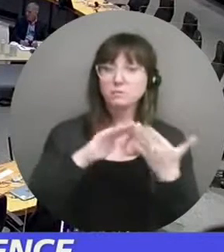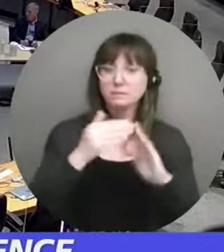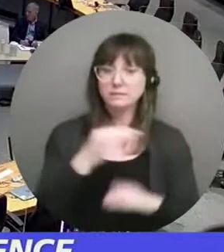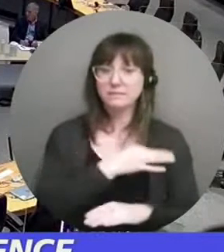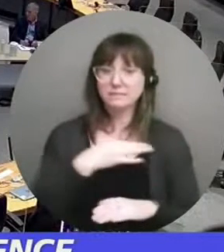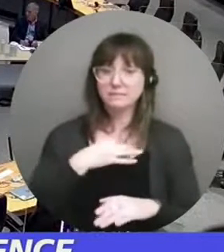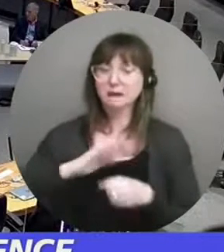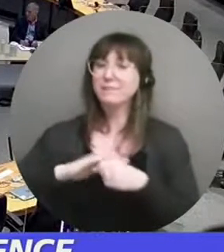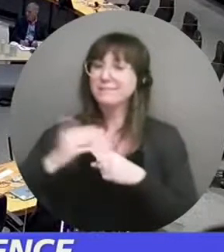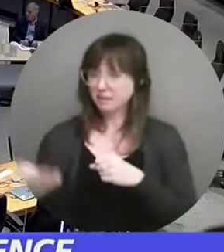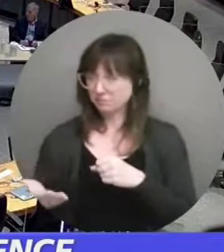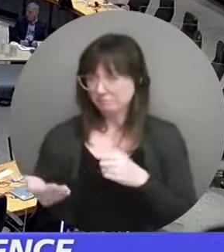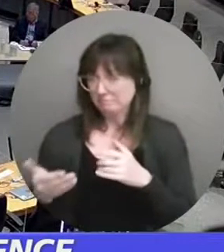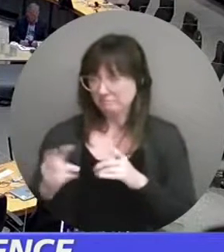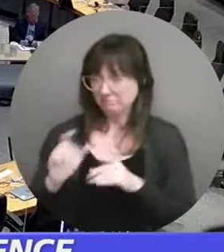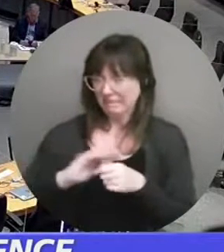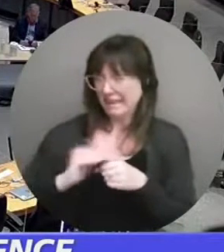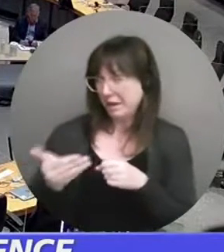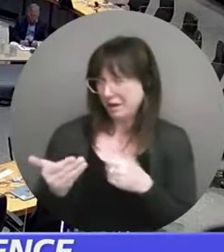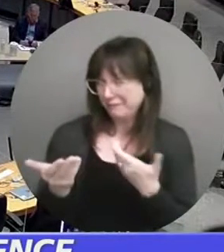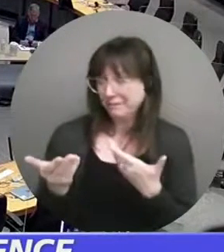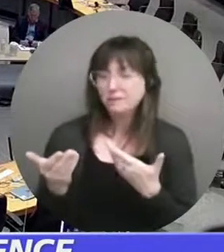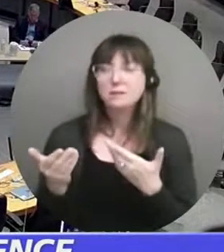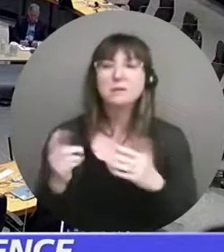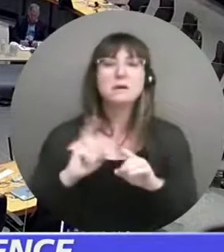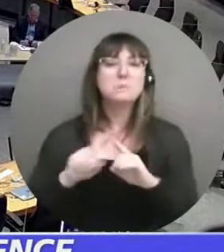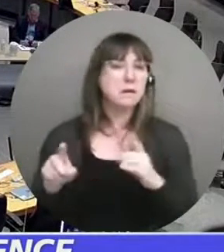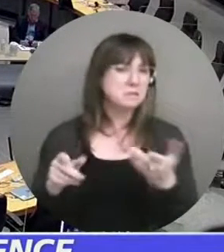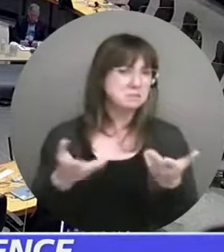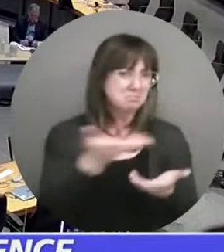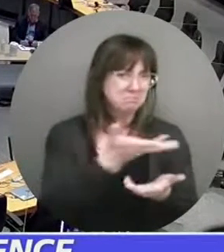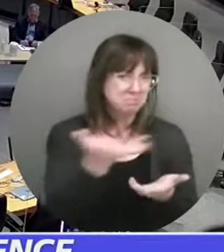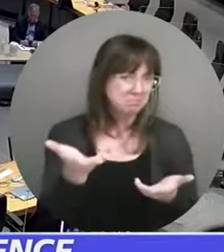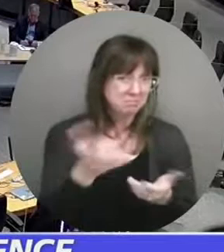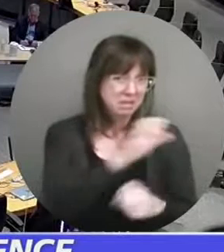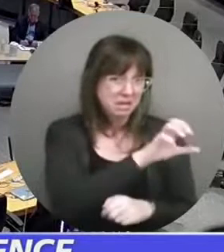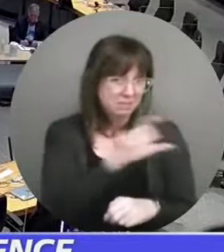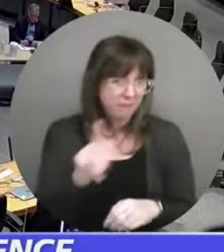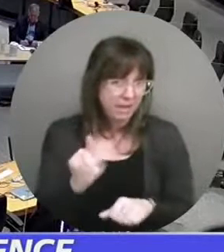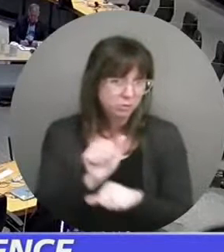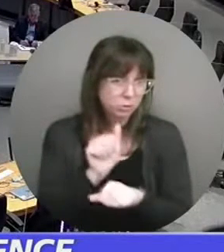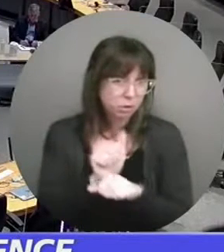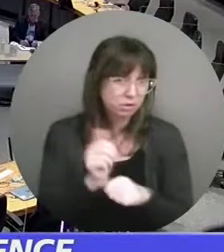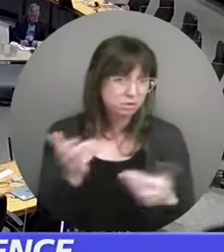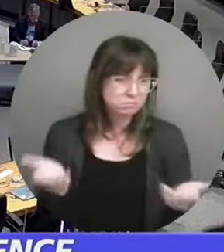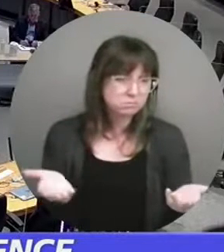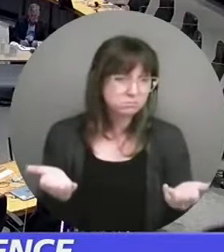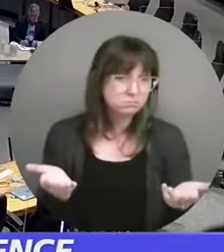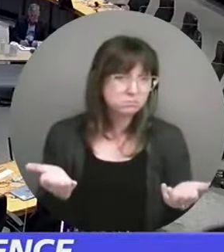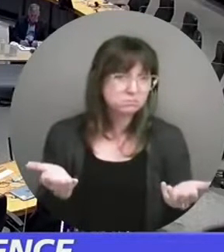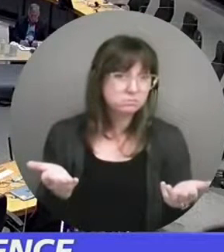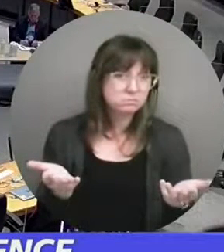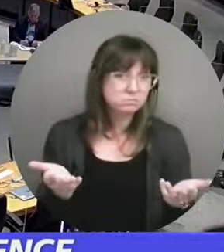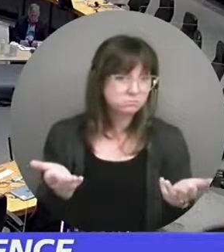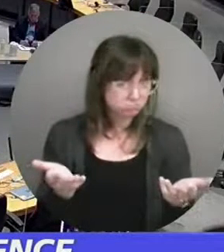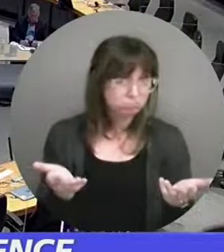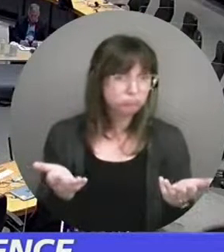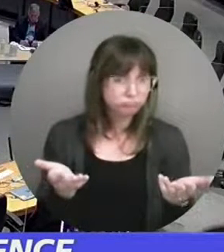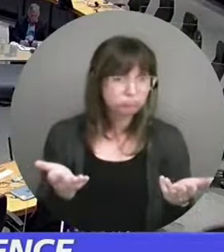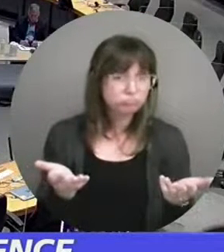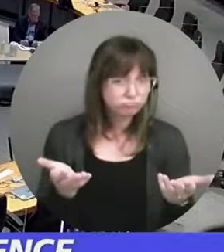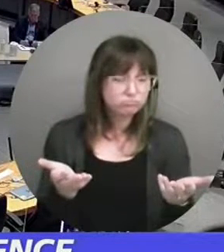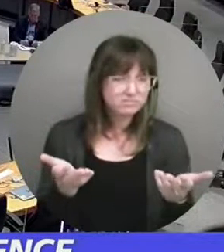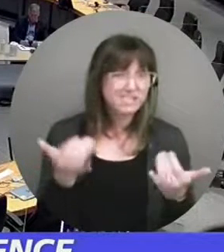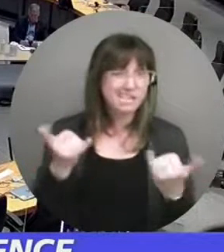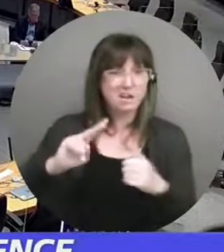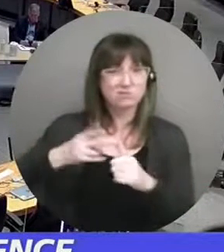don't know if that's the right word, but what is the status of them? Were they brought back and then let go again at the second wave? Just wondering